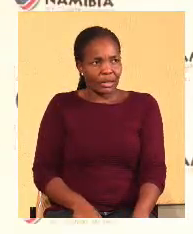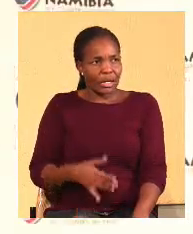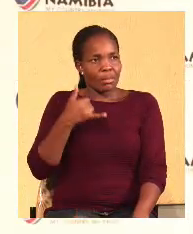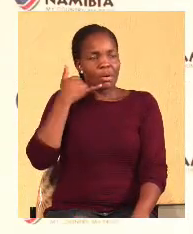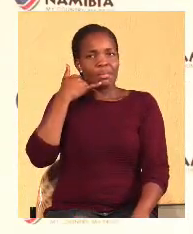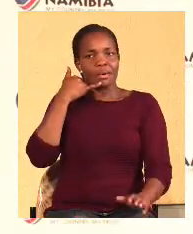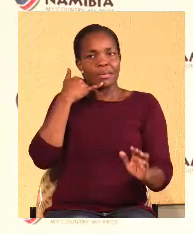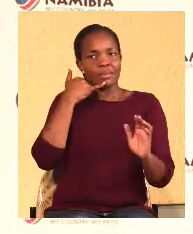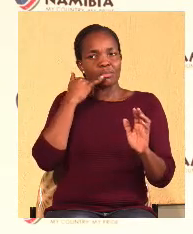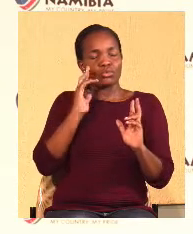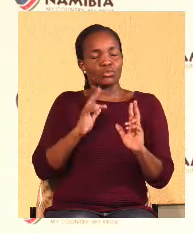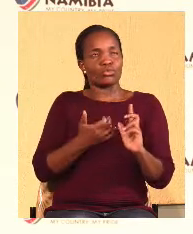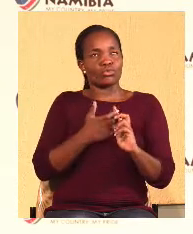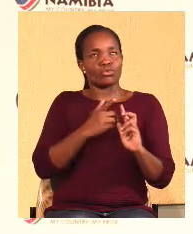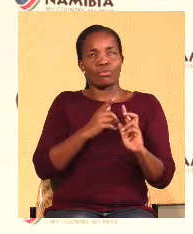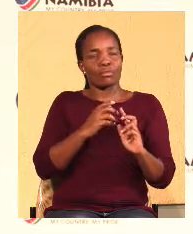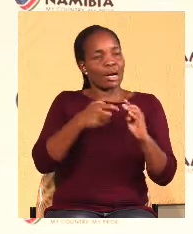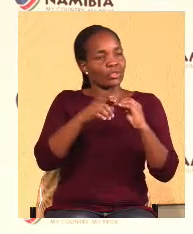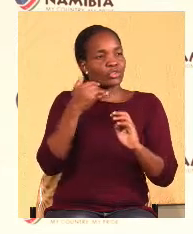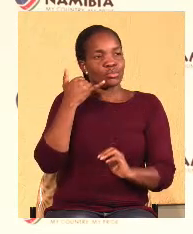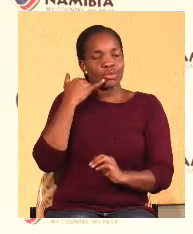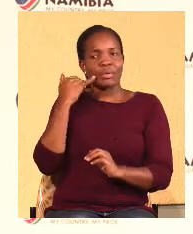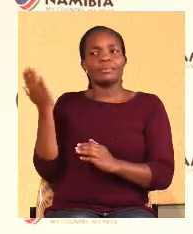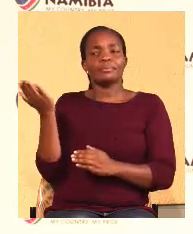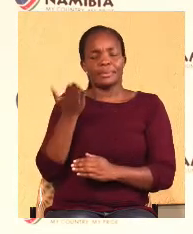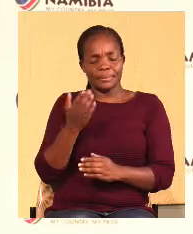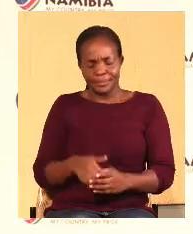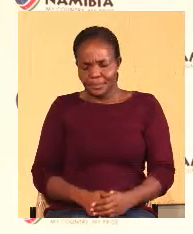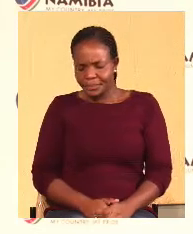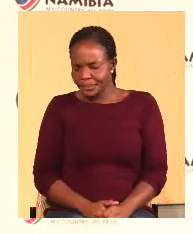the public that wants to pose a question. You may go ahead, sir.